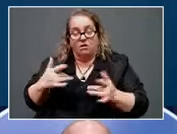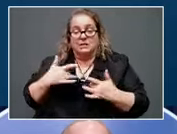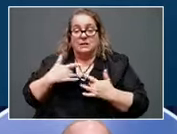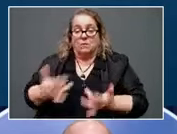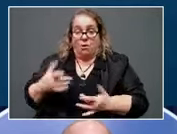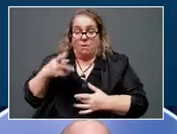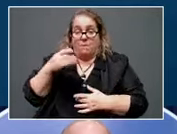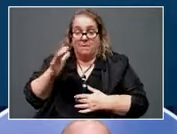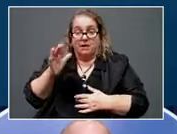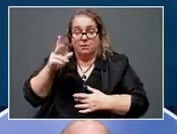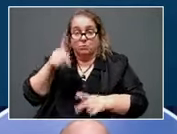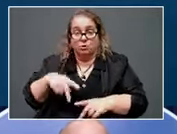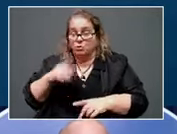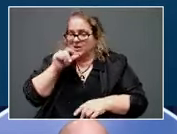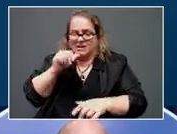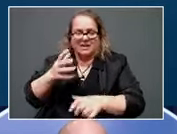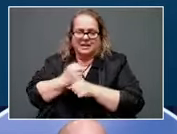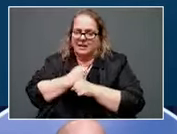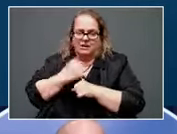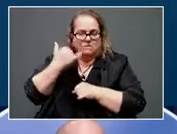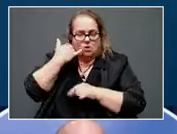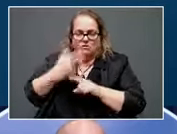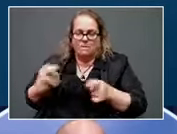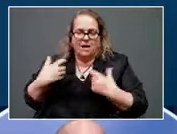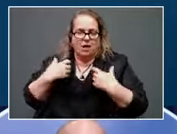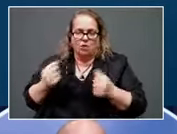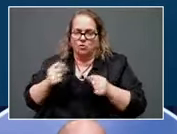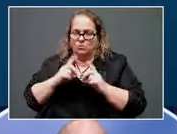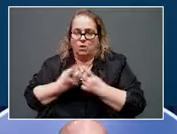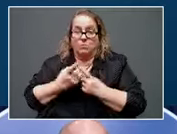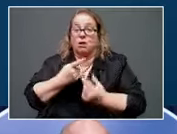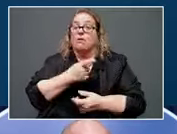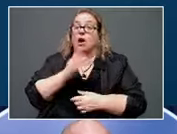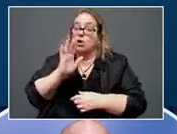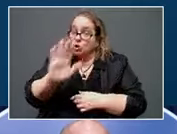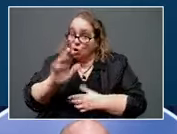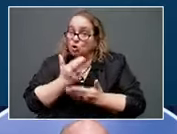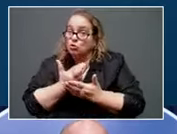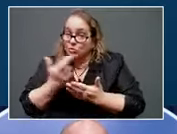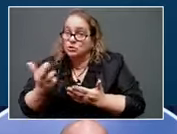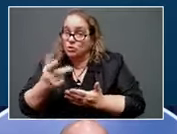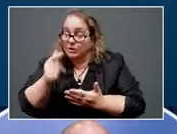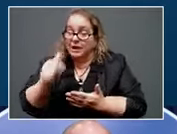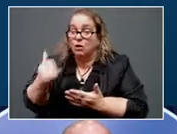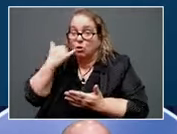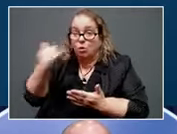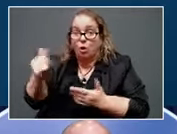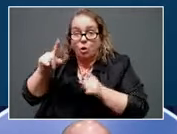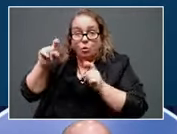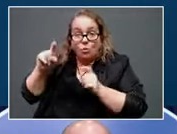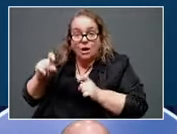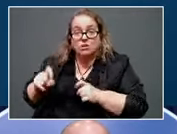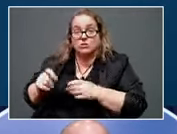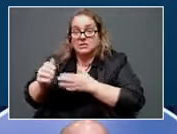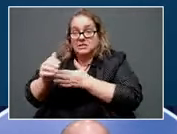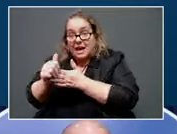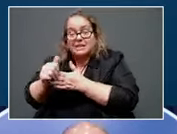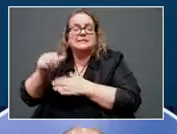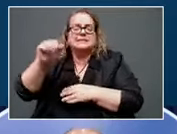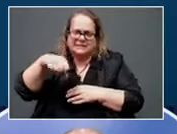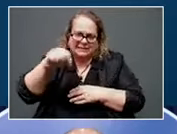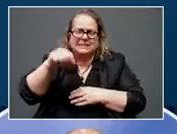phone call from a health department. They are there to be a resource to you, however, and should you have questions or need guidance, by all means, call your local health